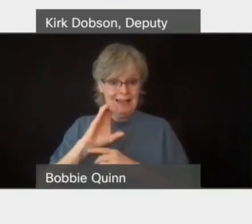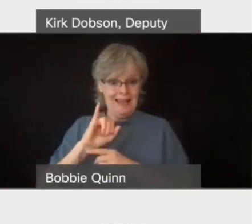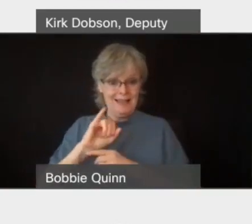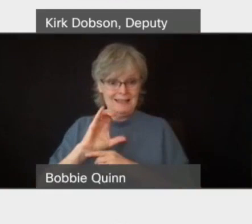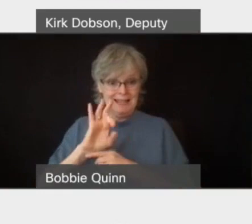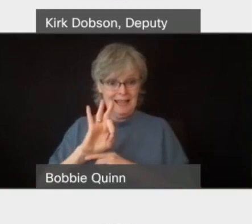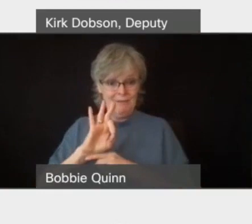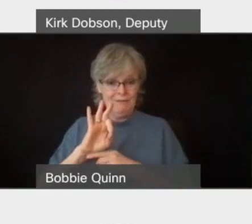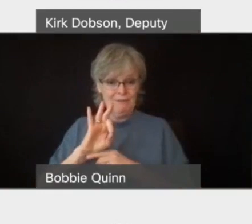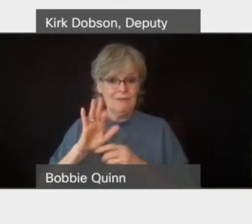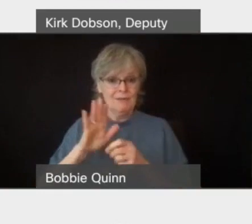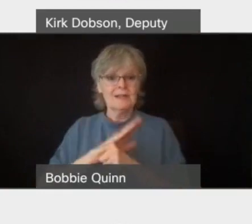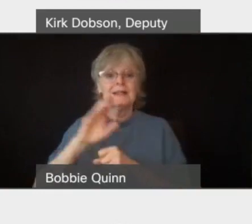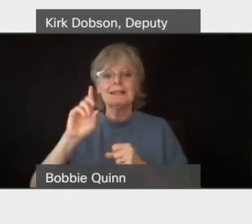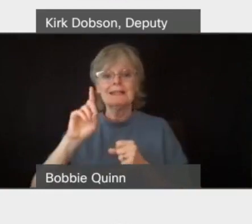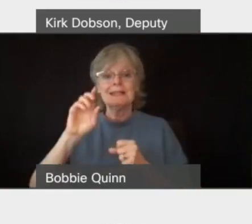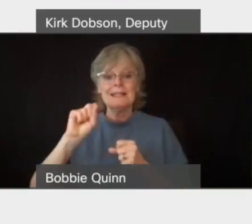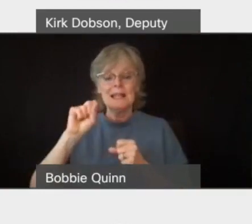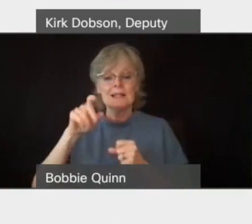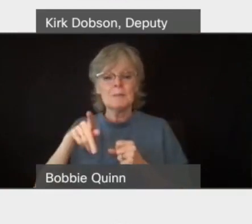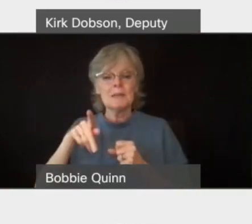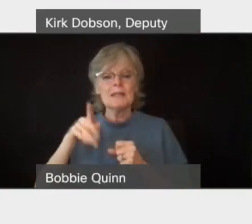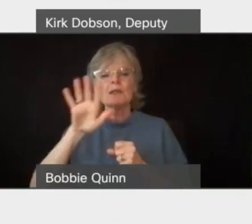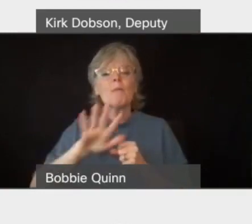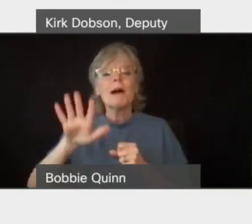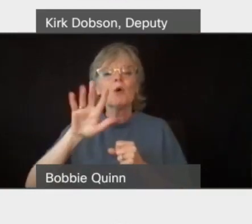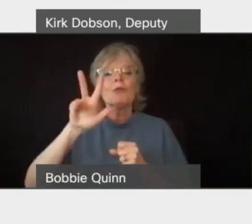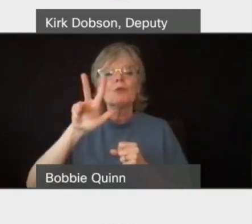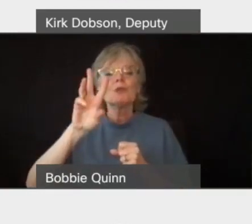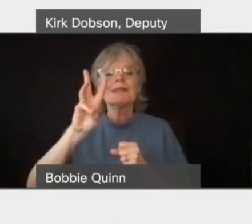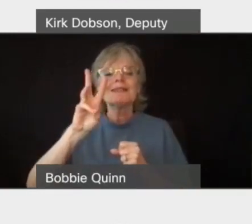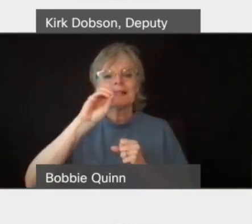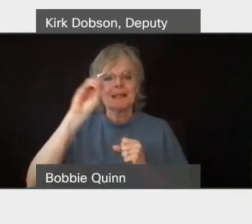fully vaccinated DSPs in ICFs, were at about 36%